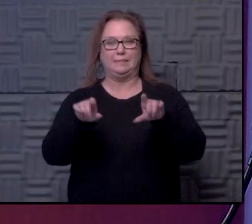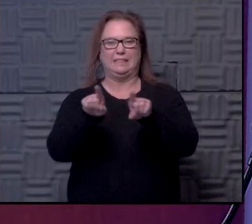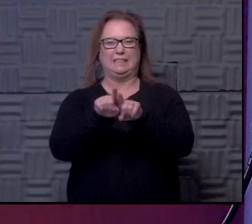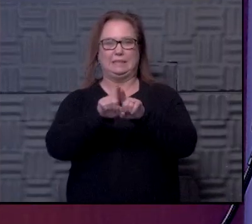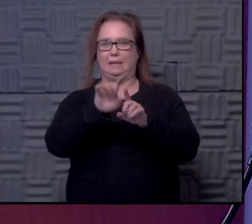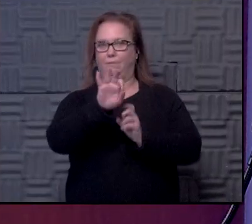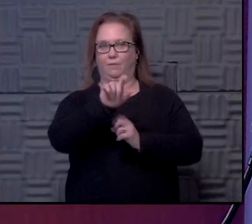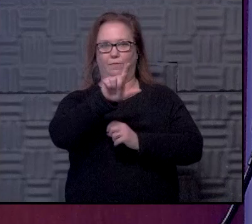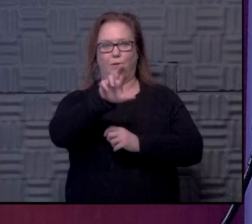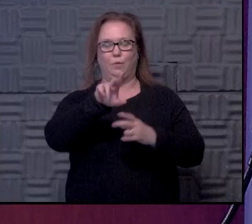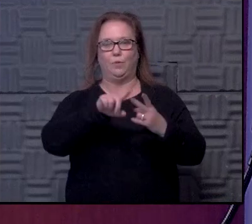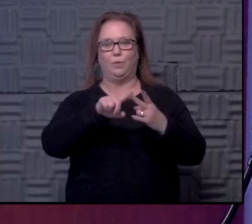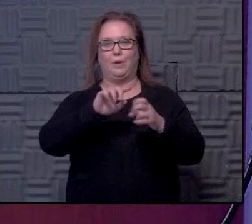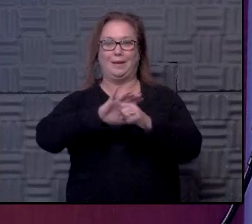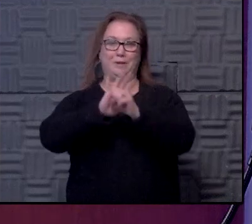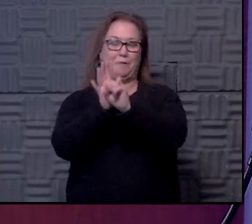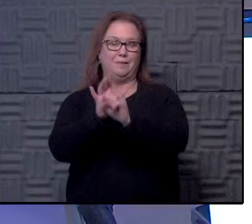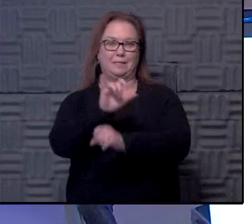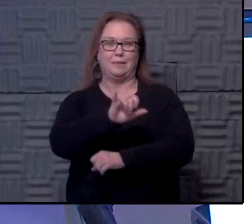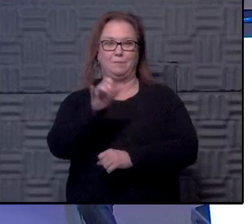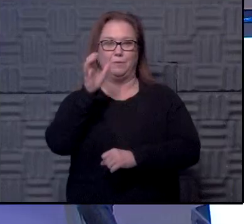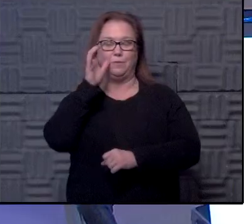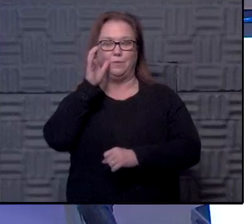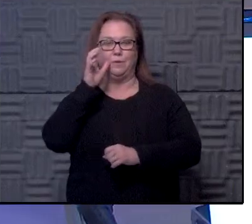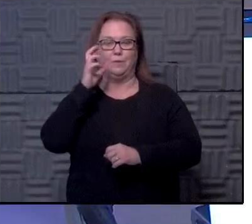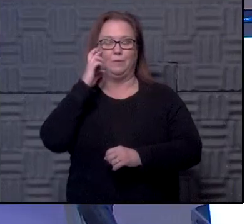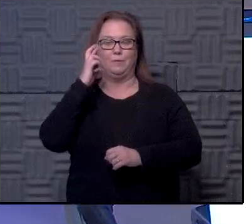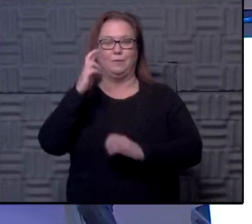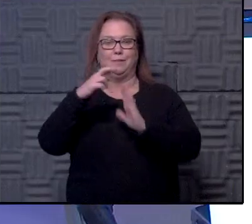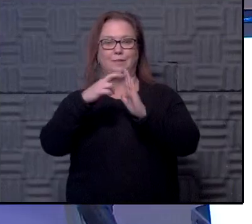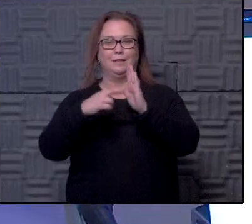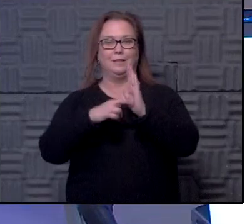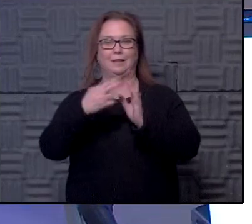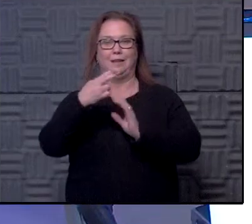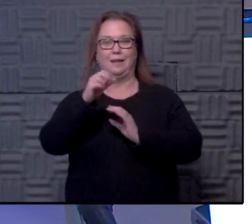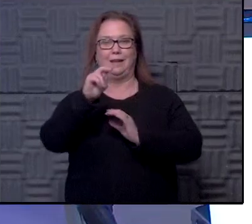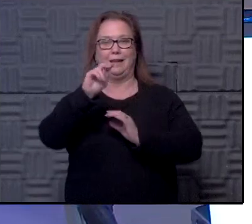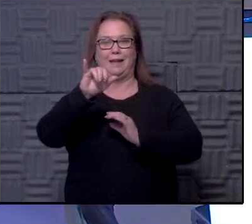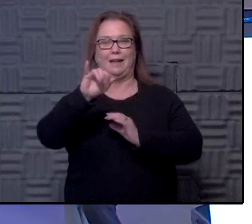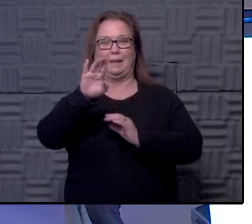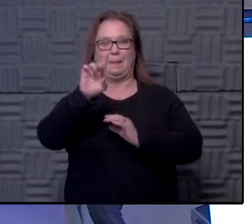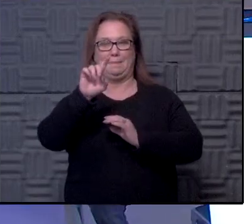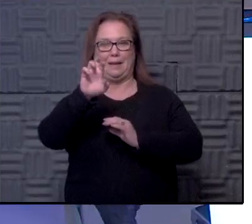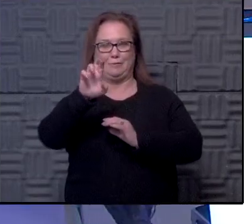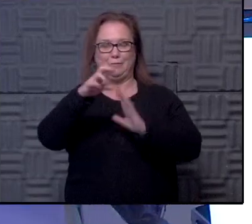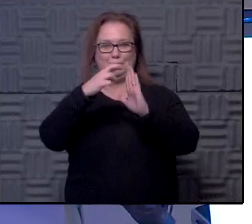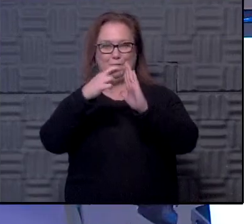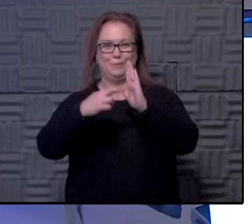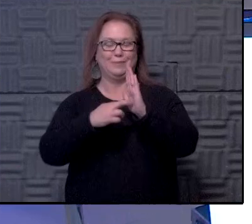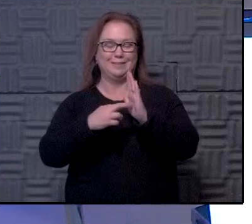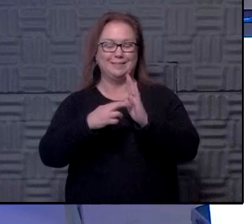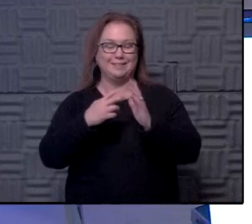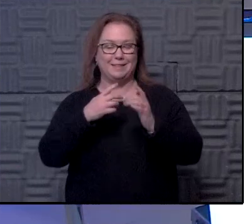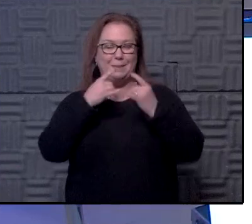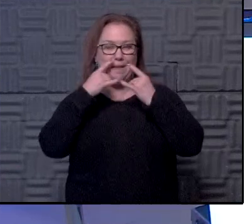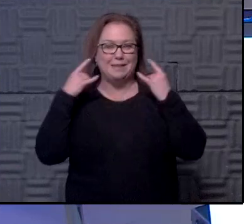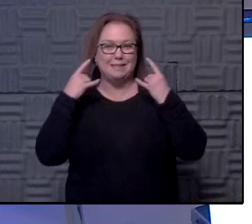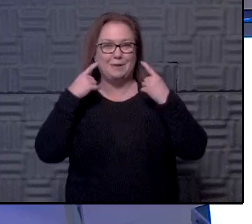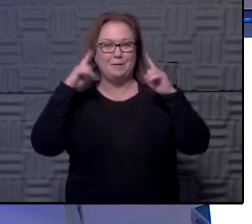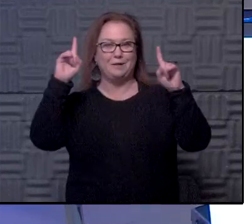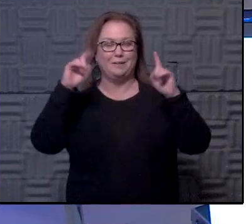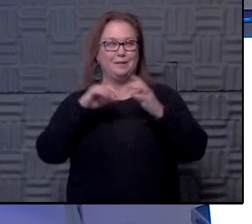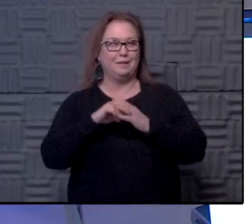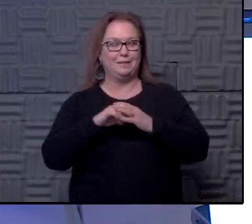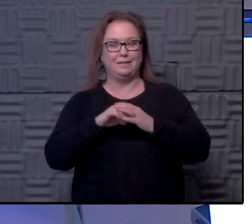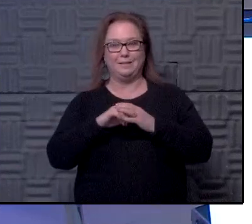apply for flu and for COVID-19. So honey badger of infection control are masks. You know what? They actually work. What do you know about that? I love